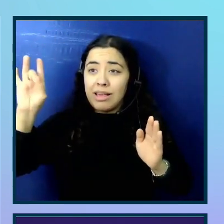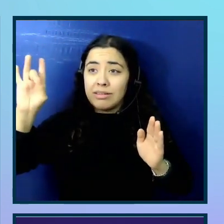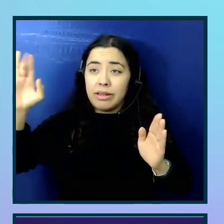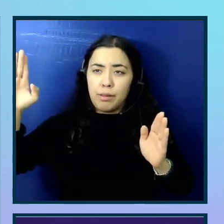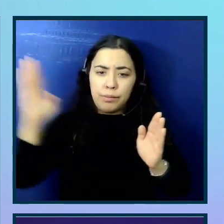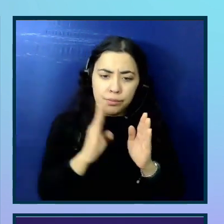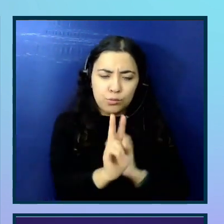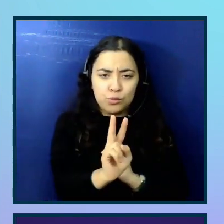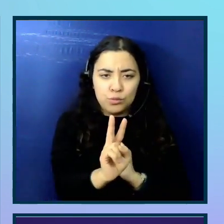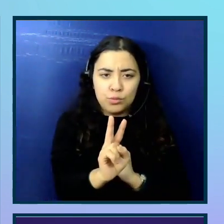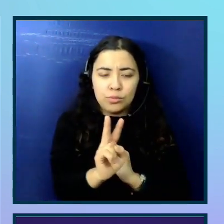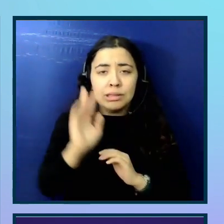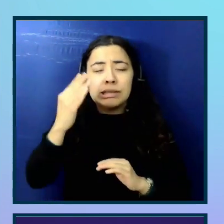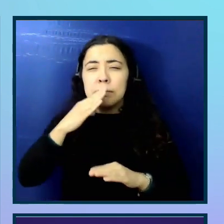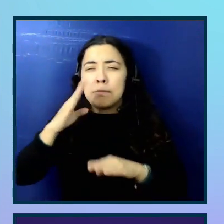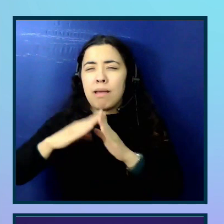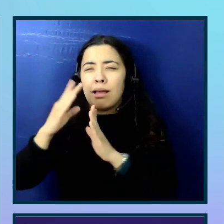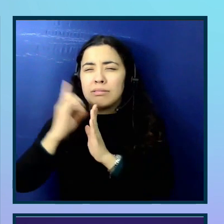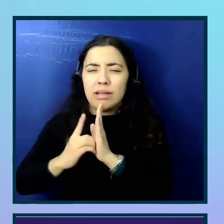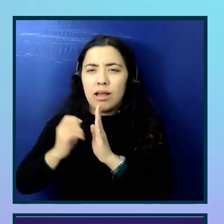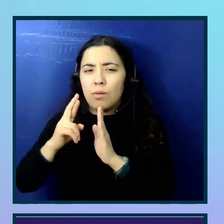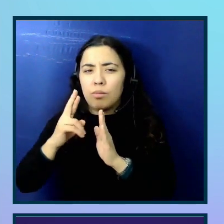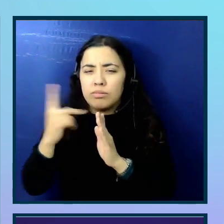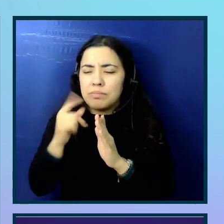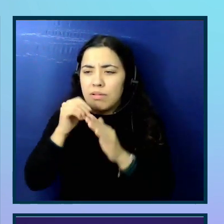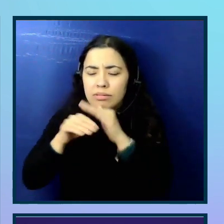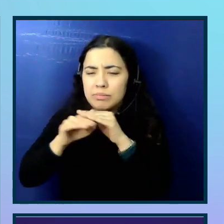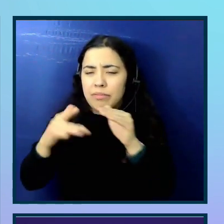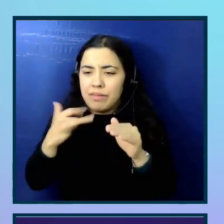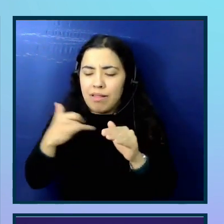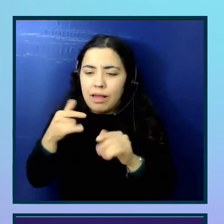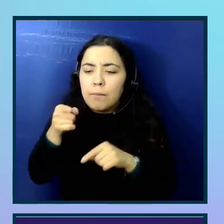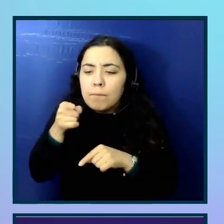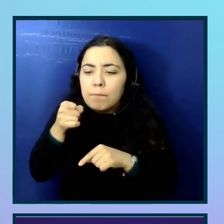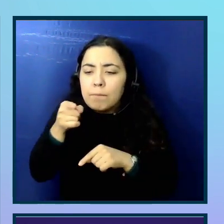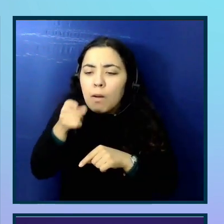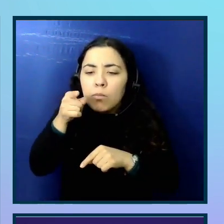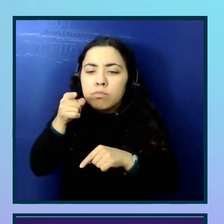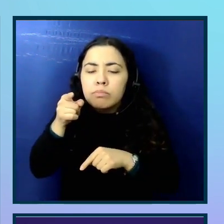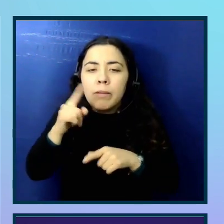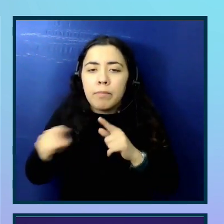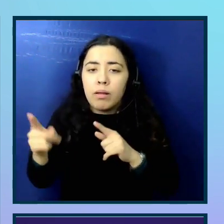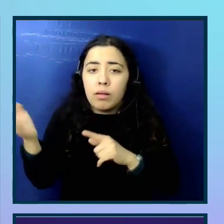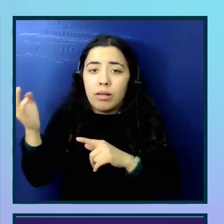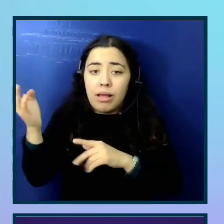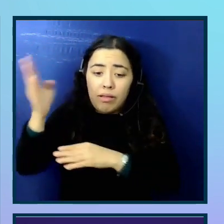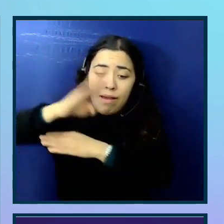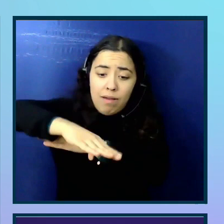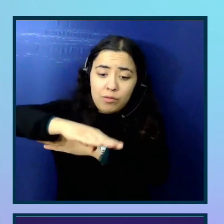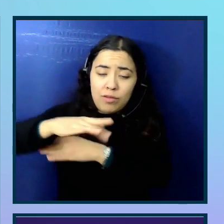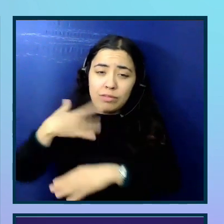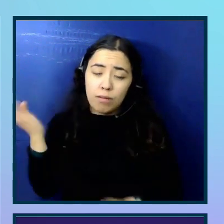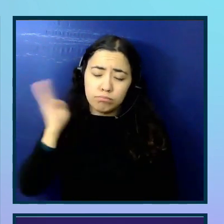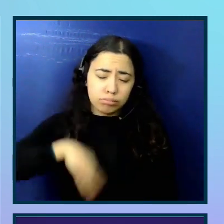It goes from, a bad design or something that's made inaccessible can feel like a poke, but at the end of the day, it can really feel like a slap.